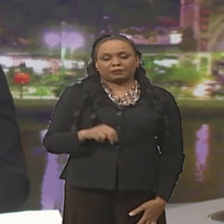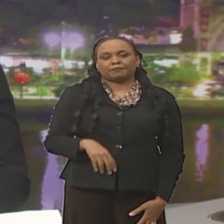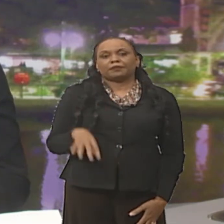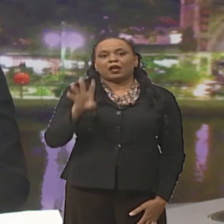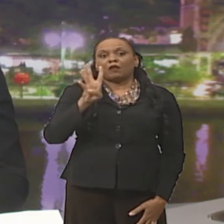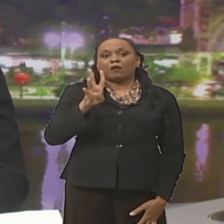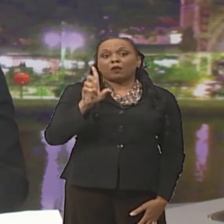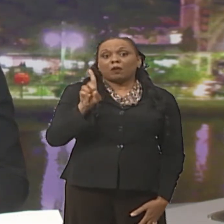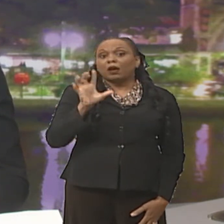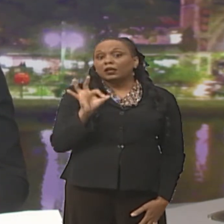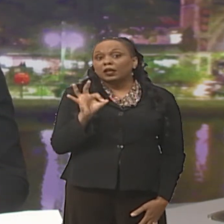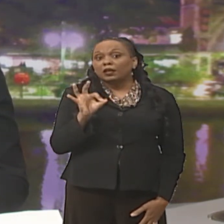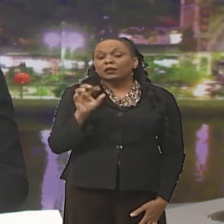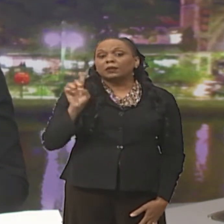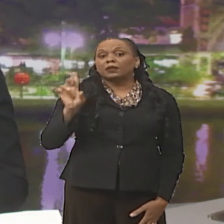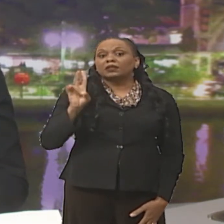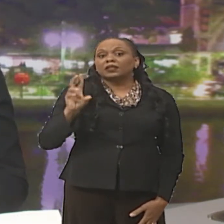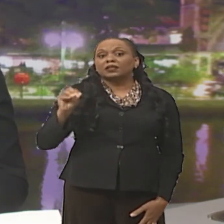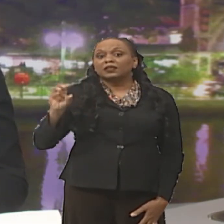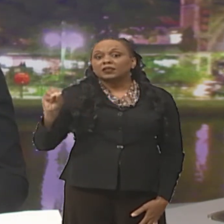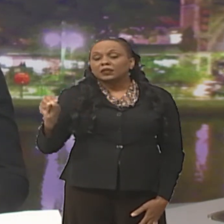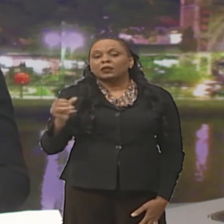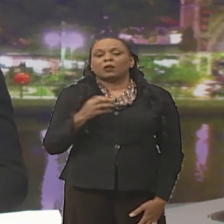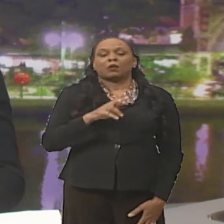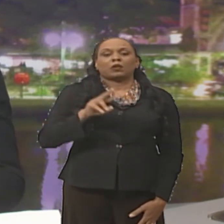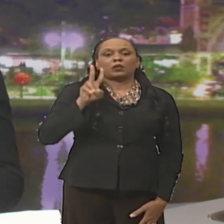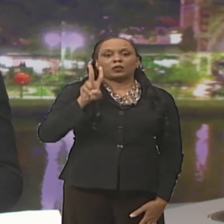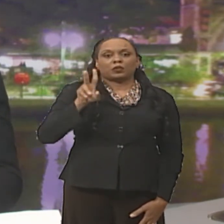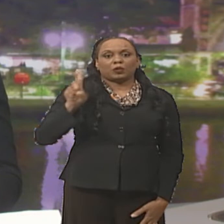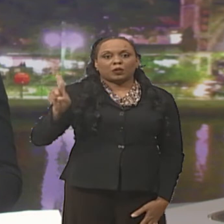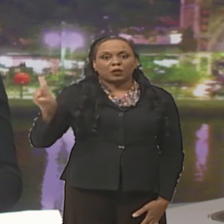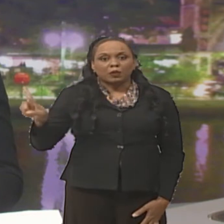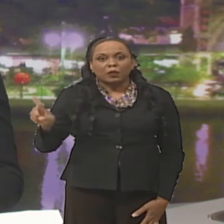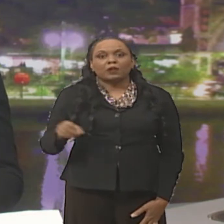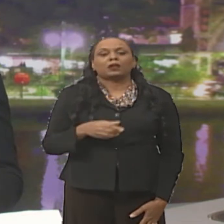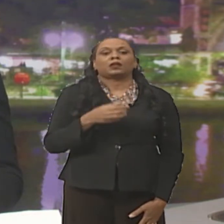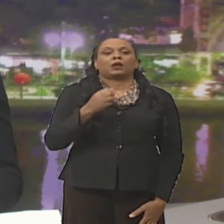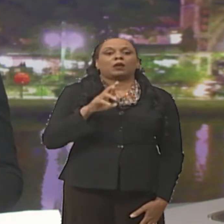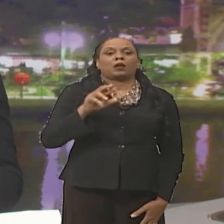419-1700 or to call the emergency hotline at 211 or Crime Stoppers at